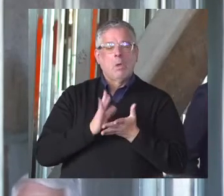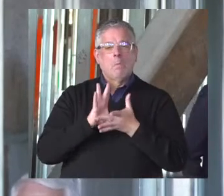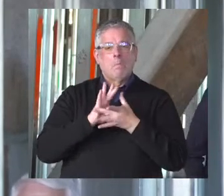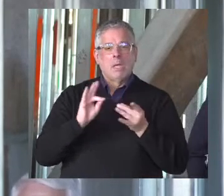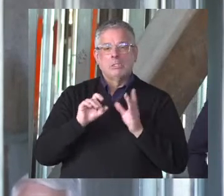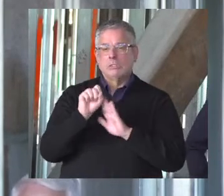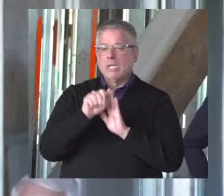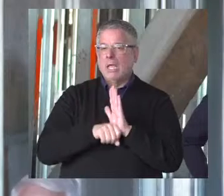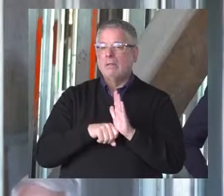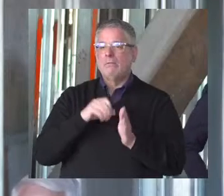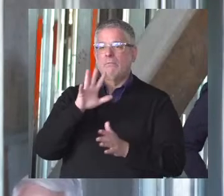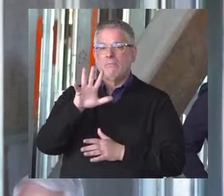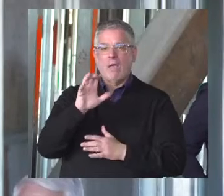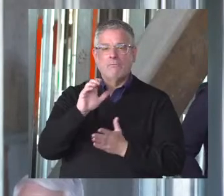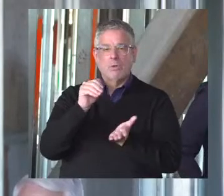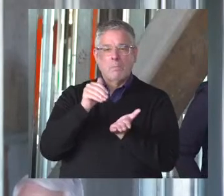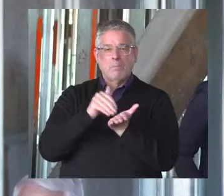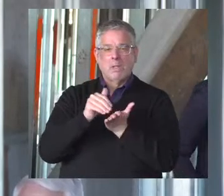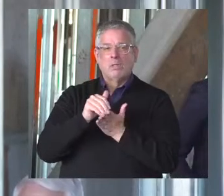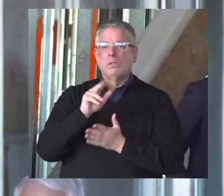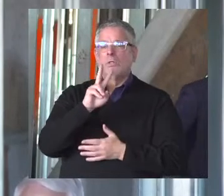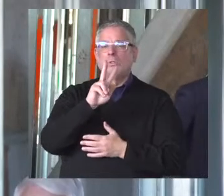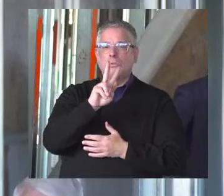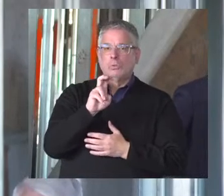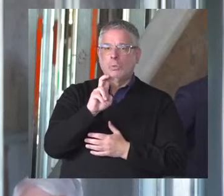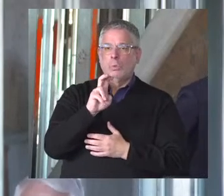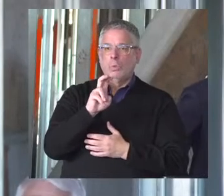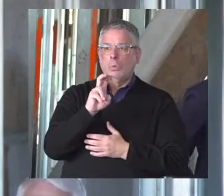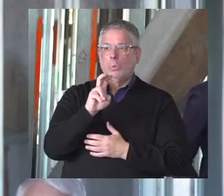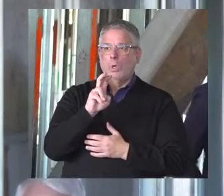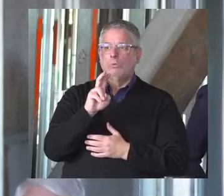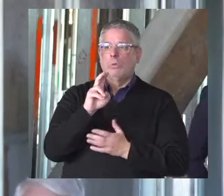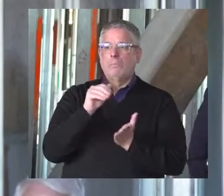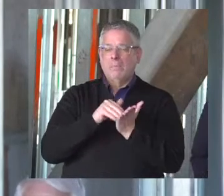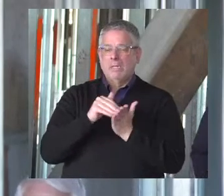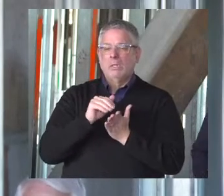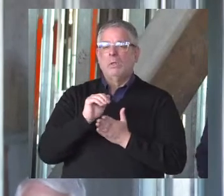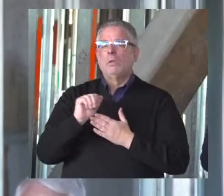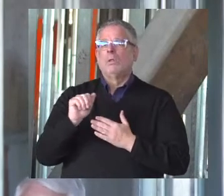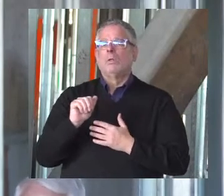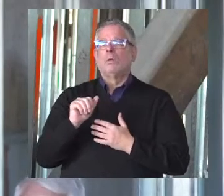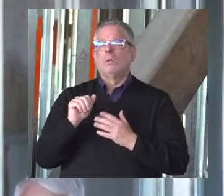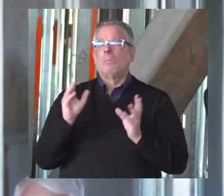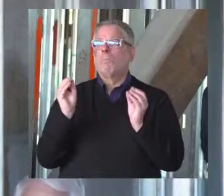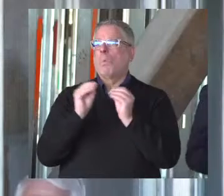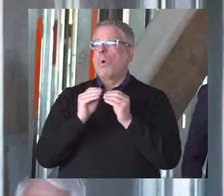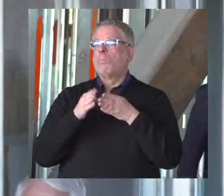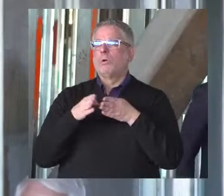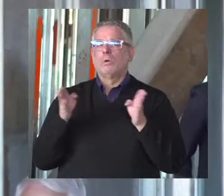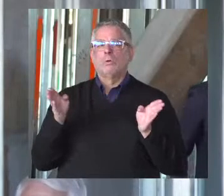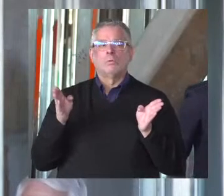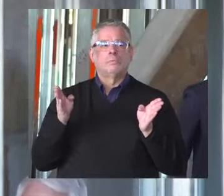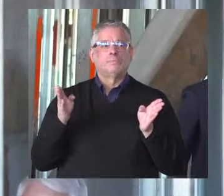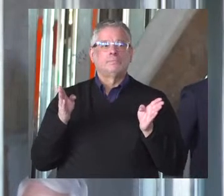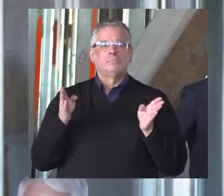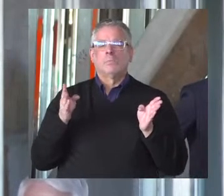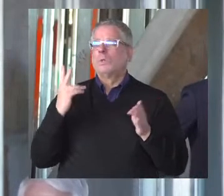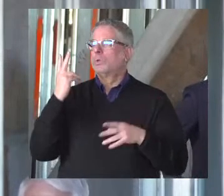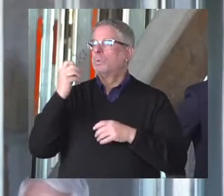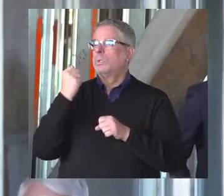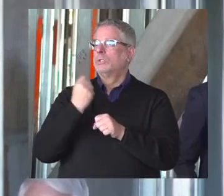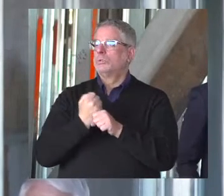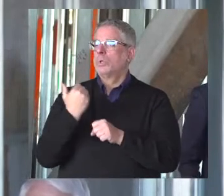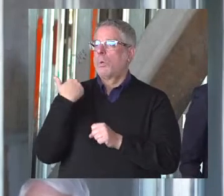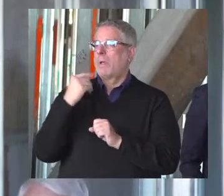that the state committed $500 million? $200 million to this specific site. So what's There's the other $500 million more broadly that was approved 2 years ago